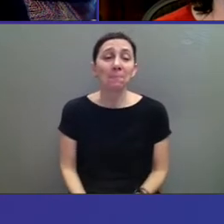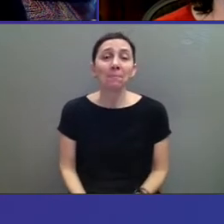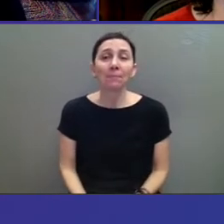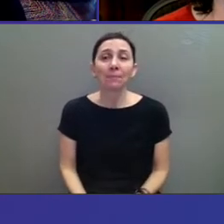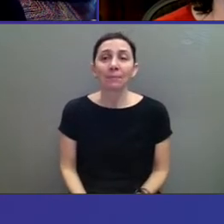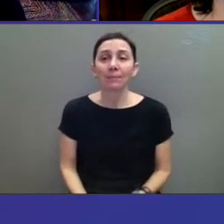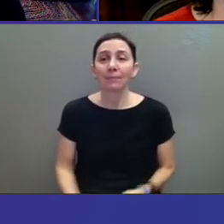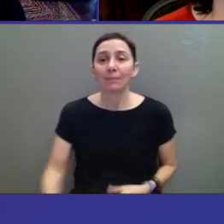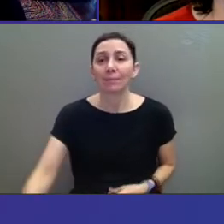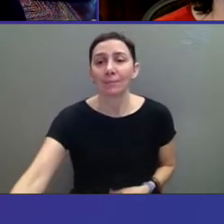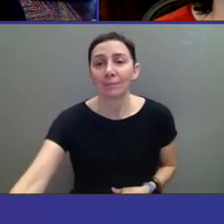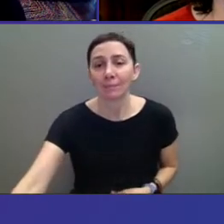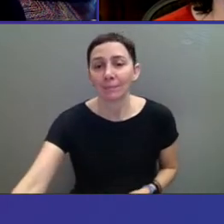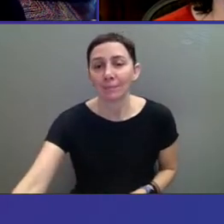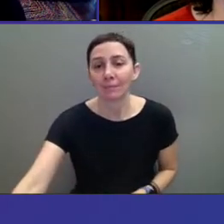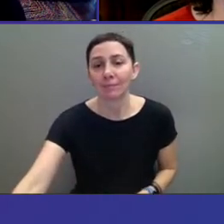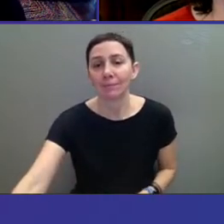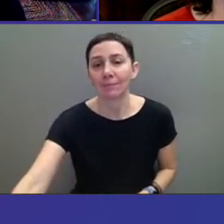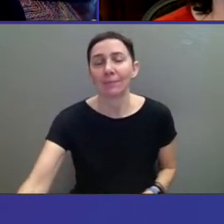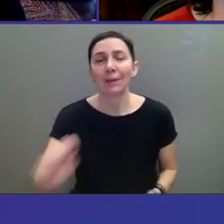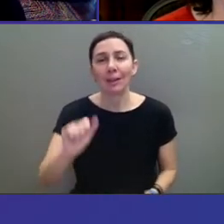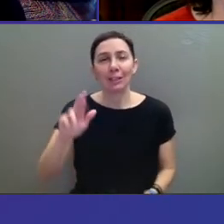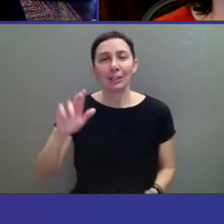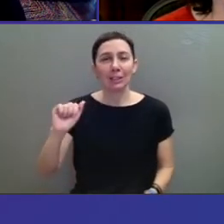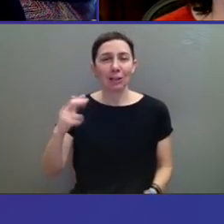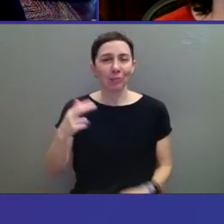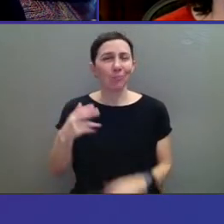That's a great question, Alejandra. I think